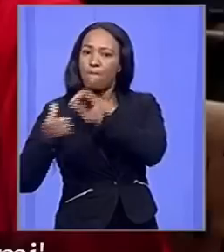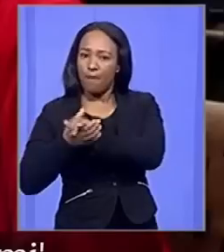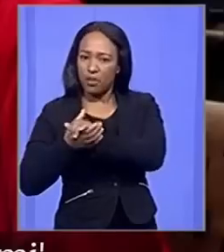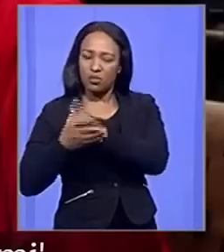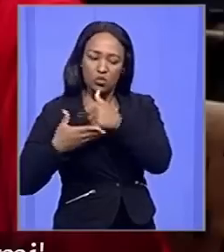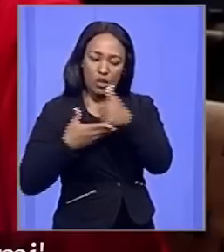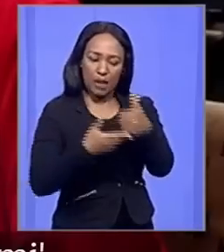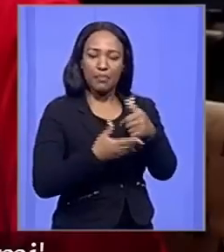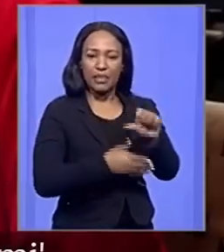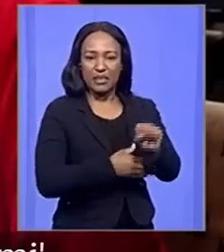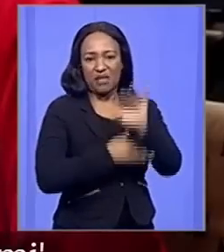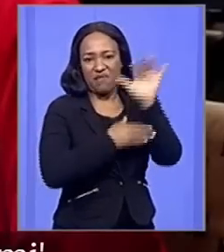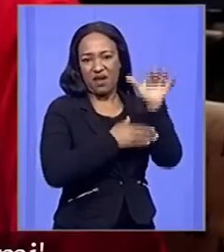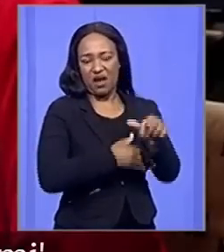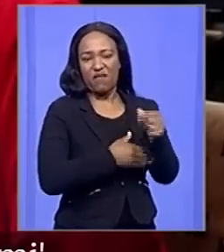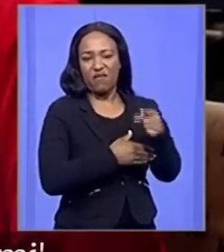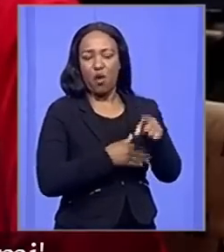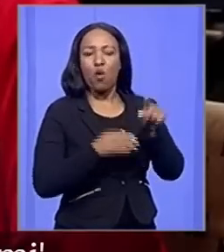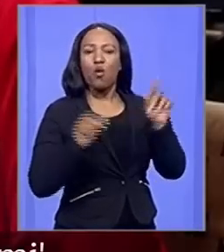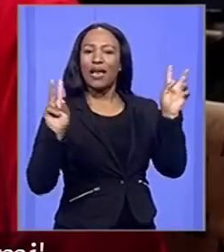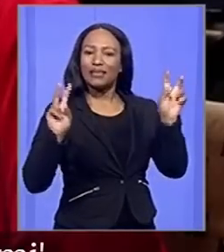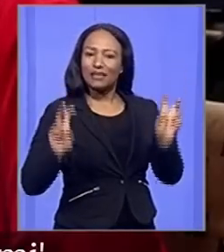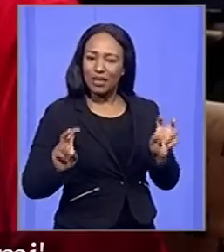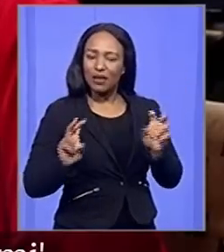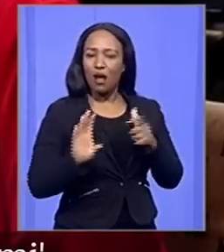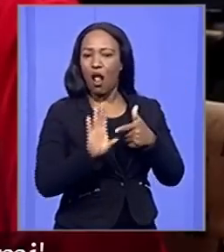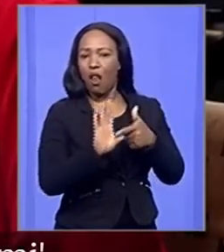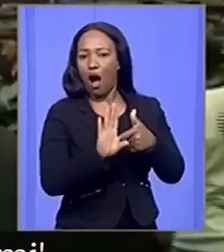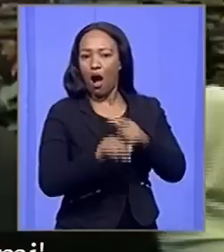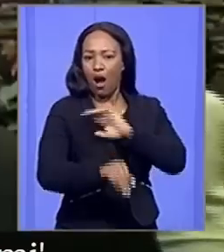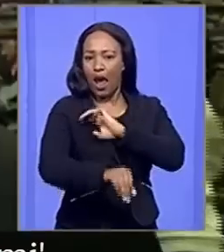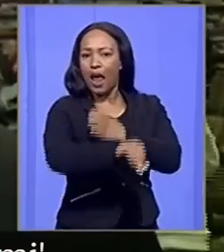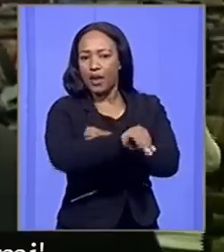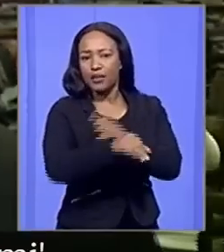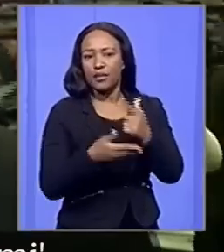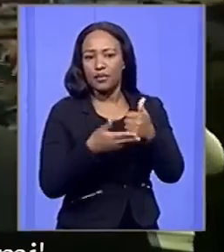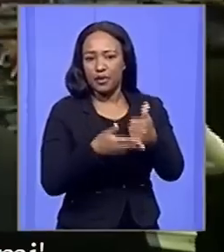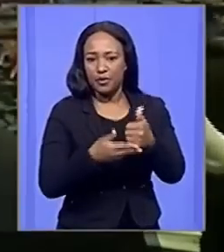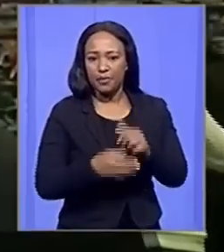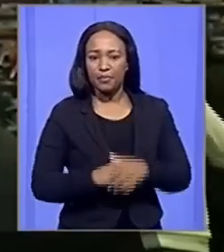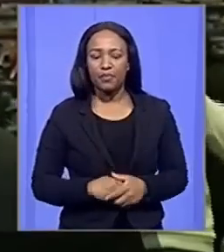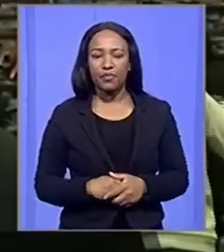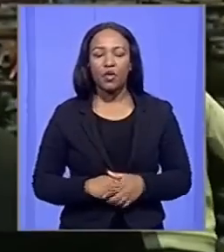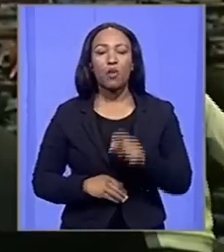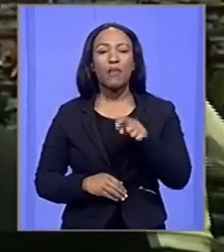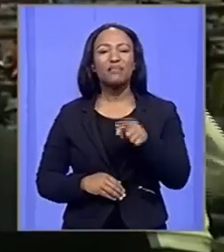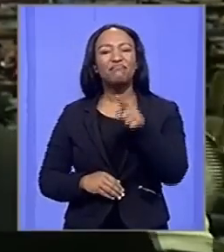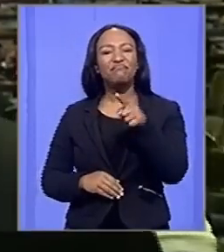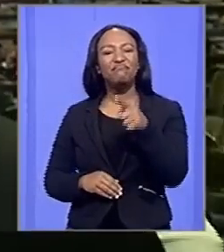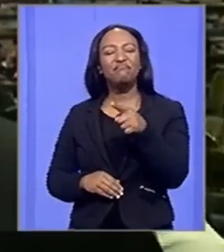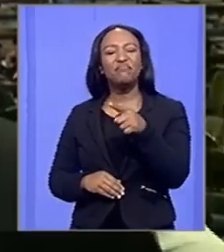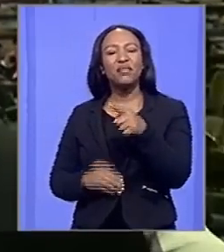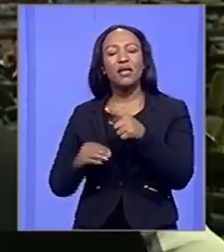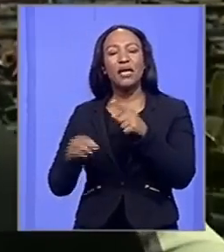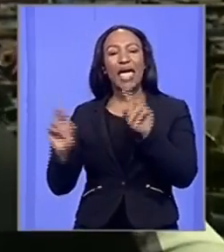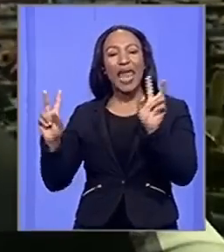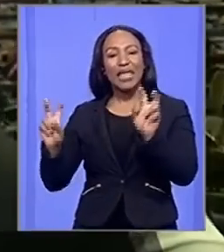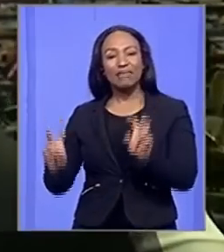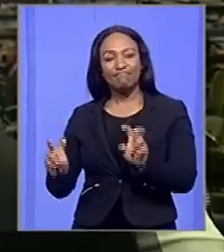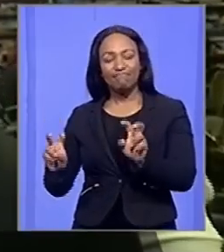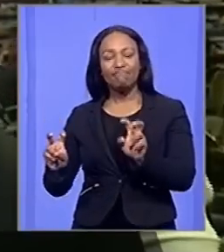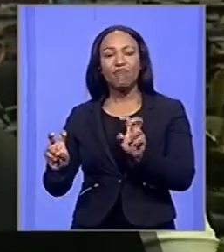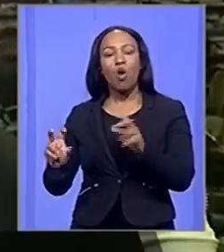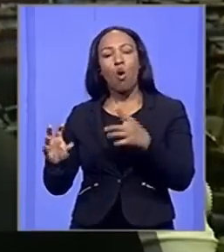ya energy. We all need to make progress in terms of getting rid of fossil energies as soon as